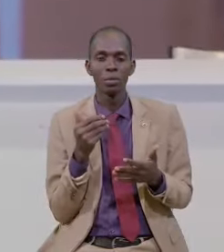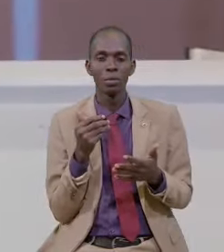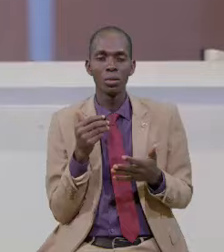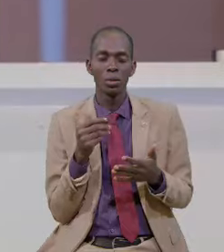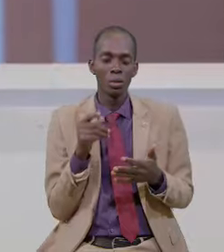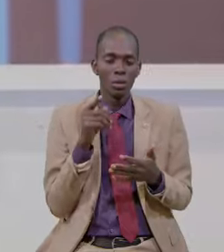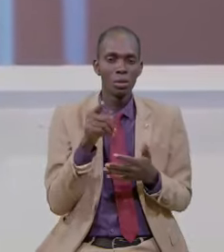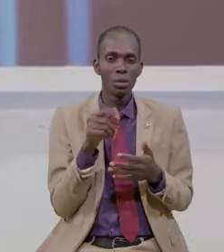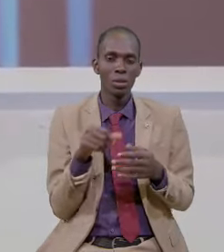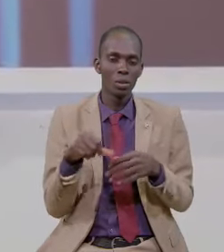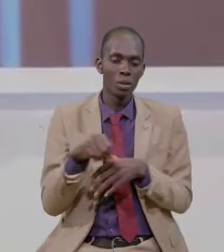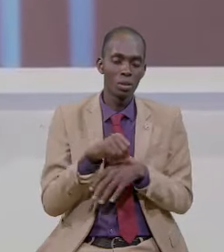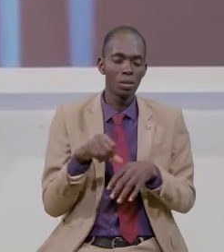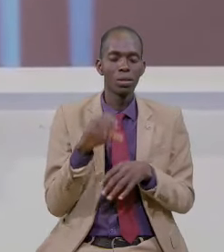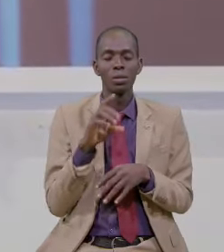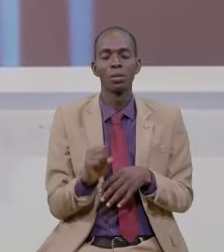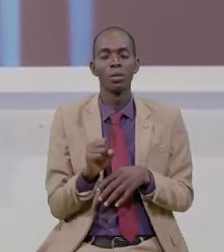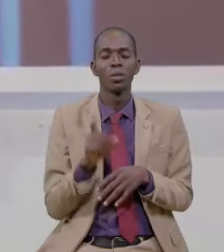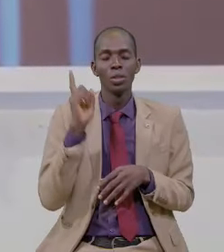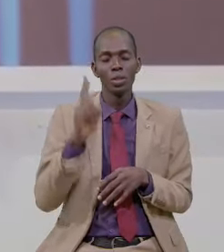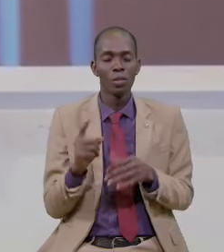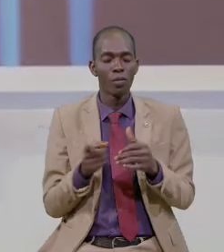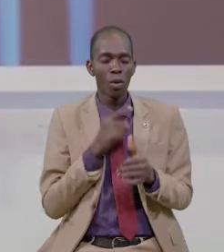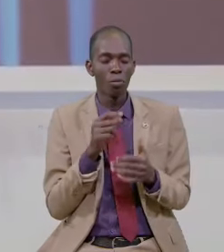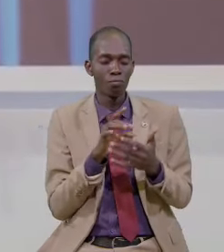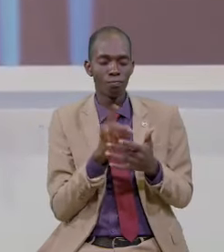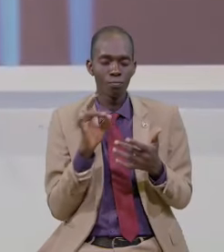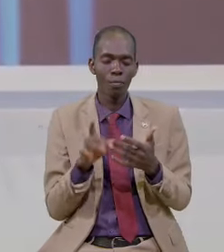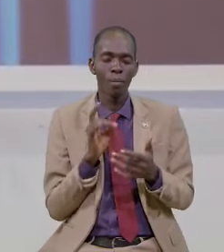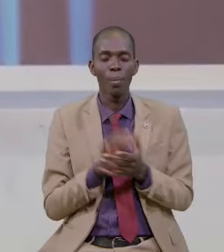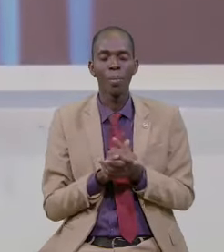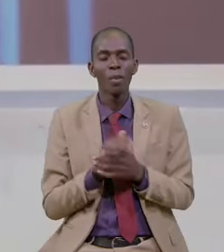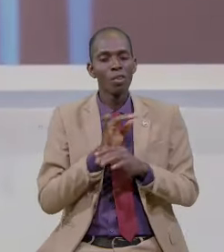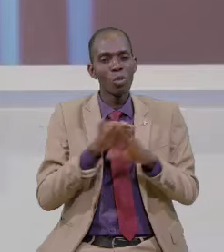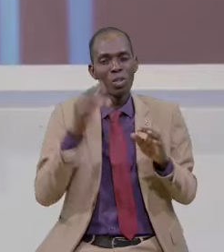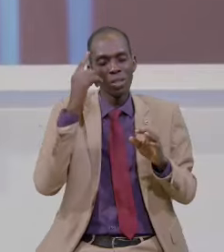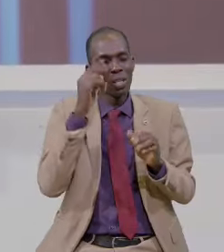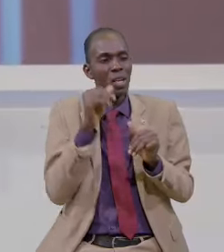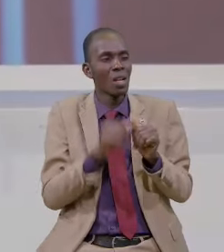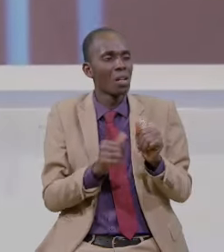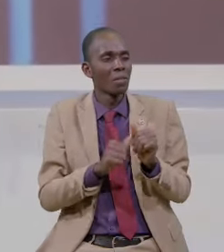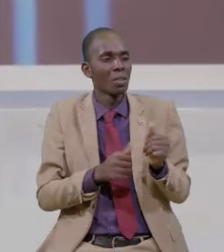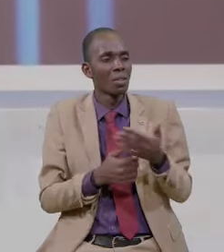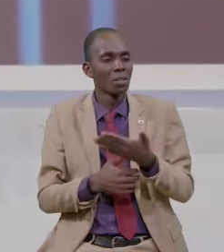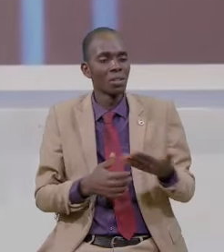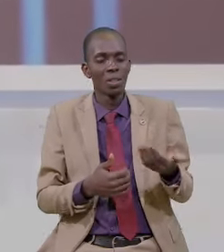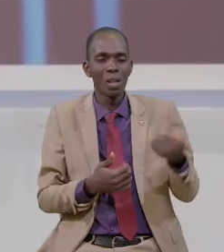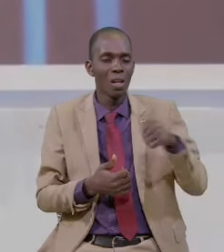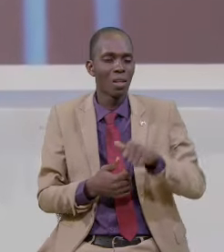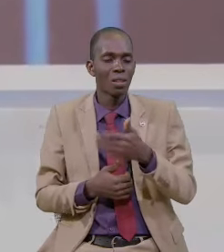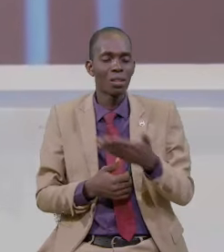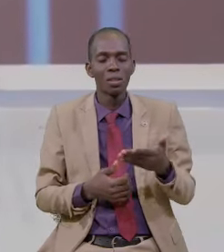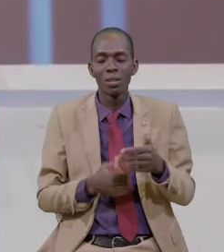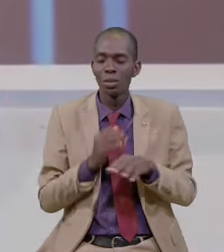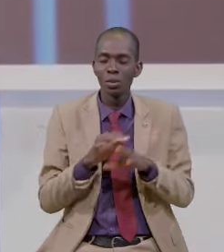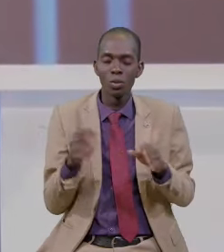anoints, he appoints. Not just every Dick and Harry, not just the one that is drinking